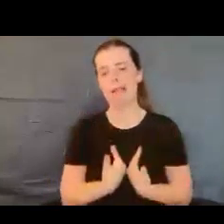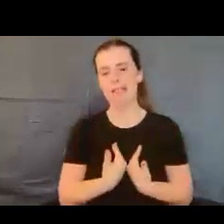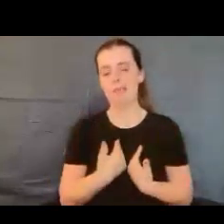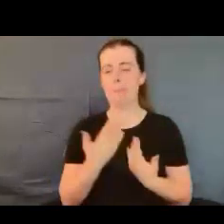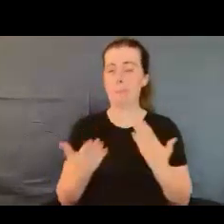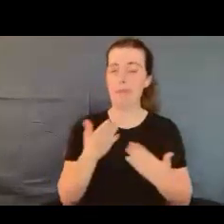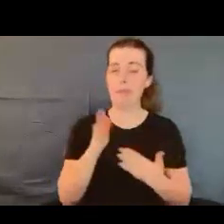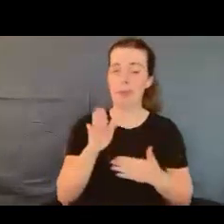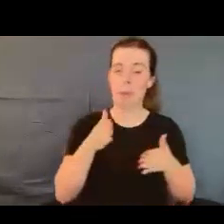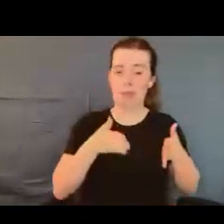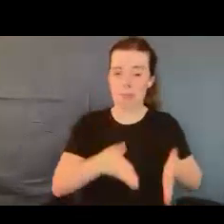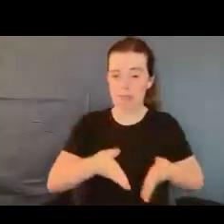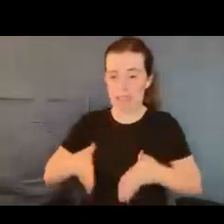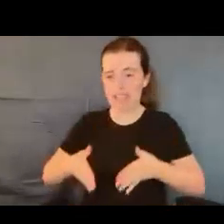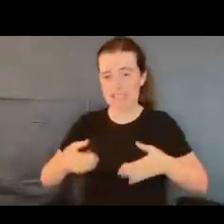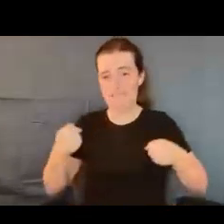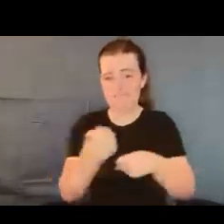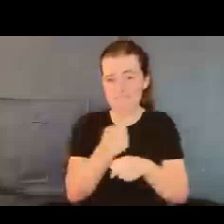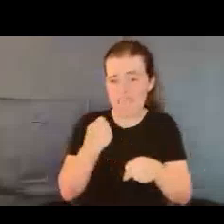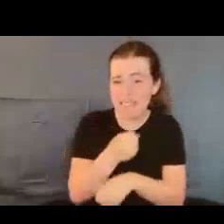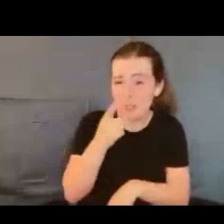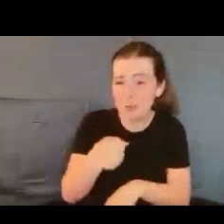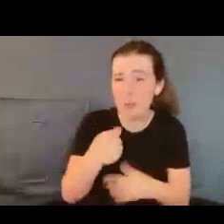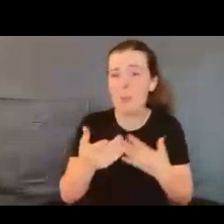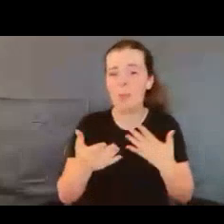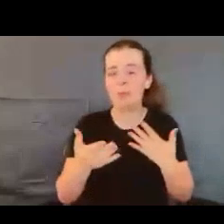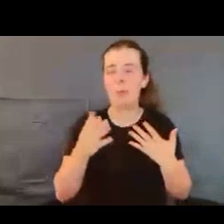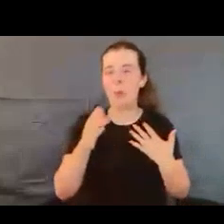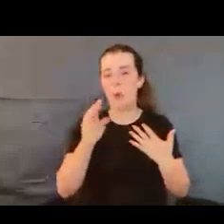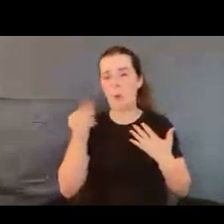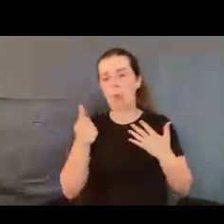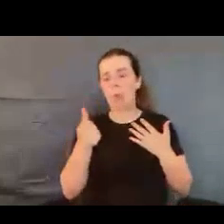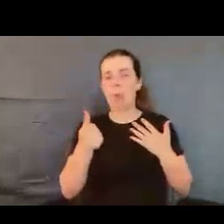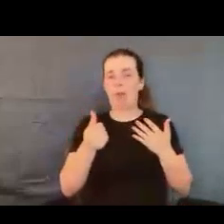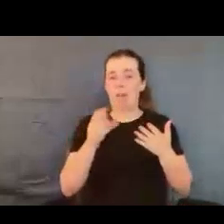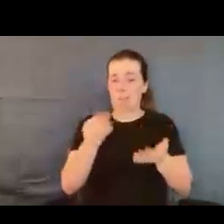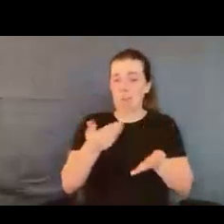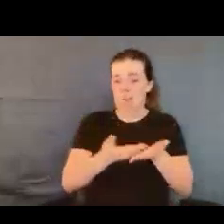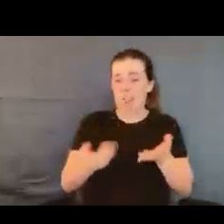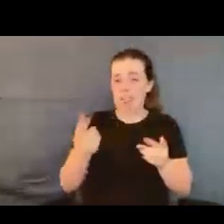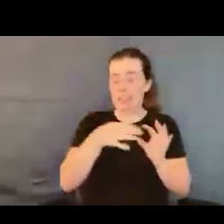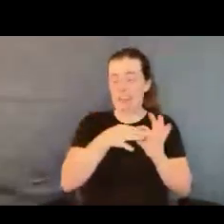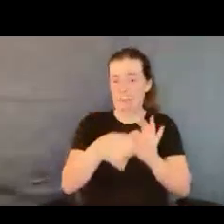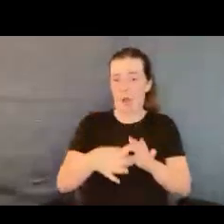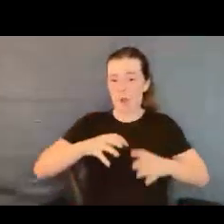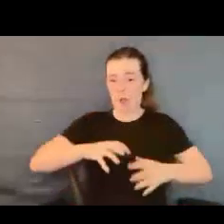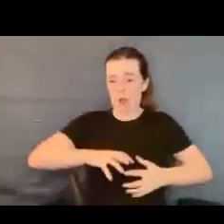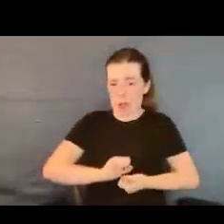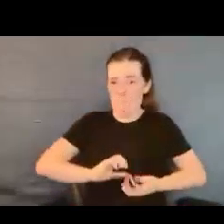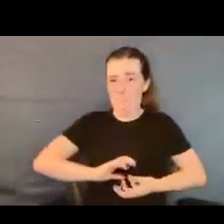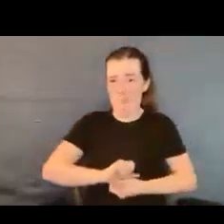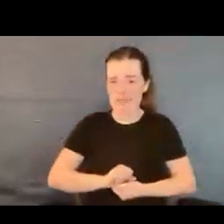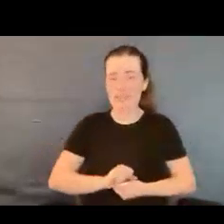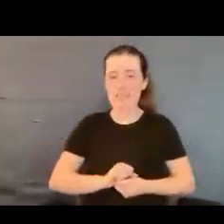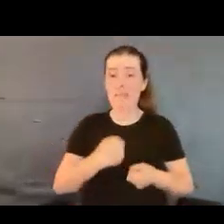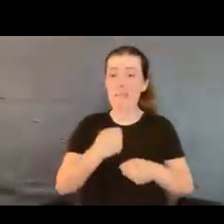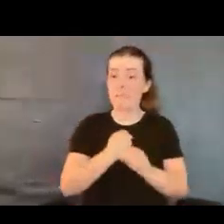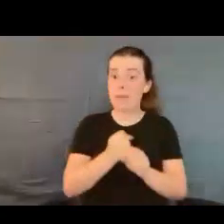might be fighting you. So a couple notes on cramping. One, make sure you're taking electrolytes. I had a